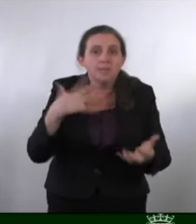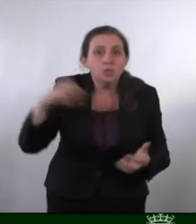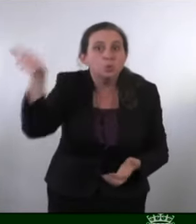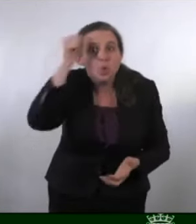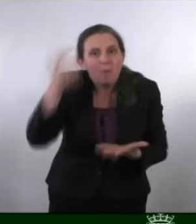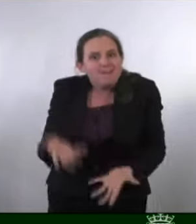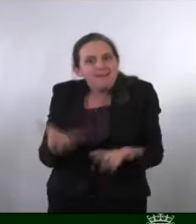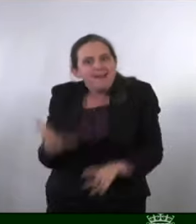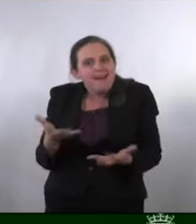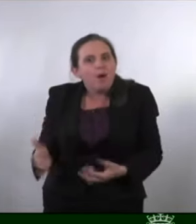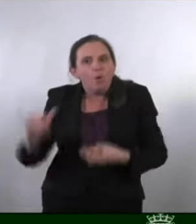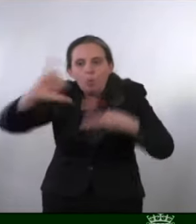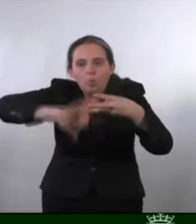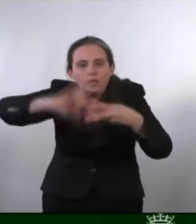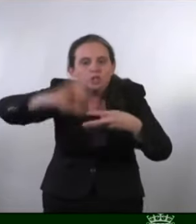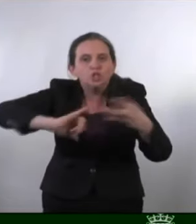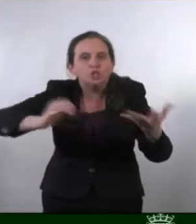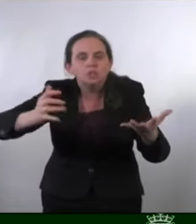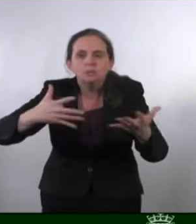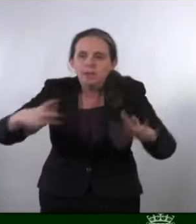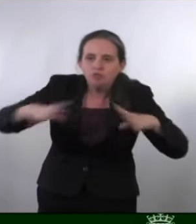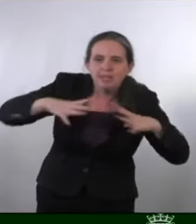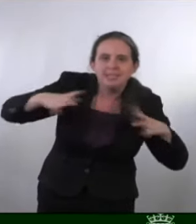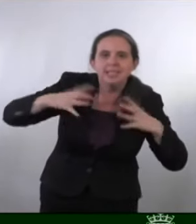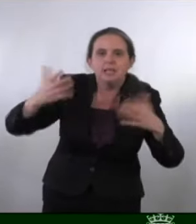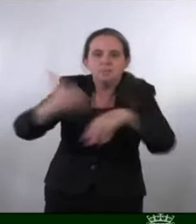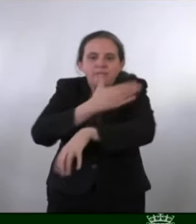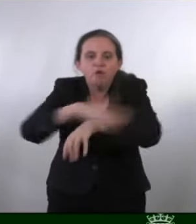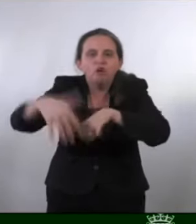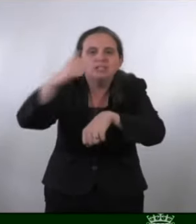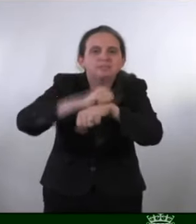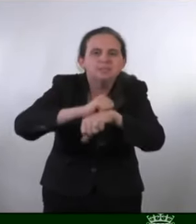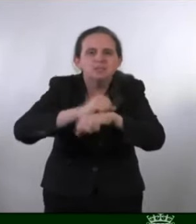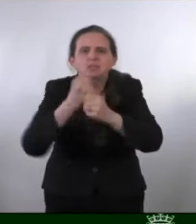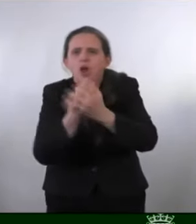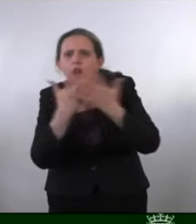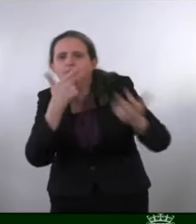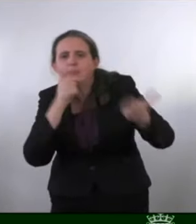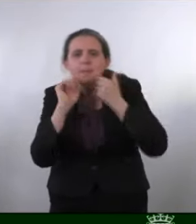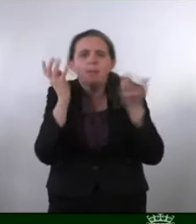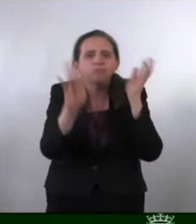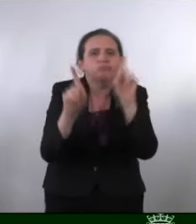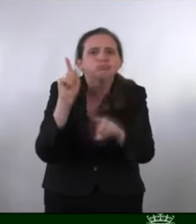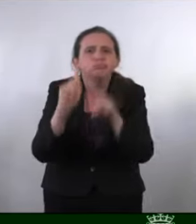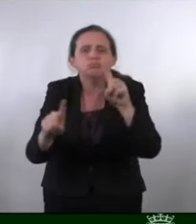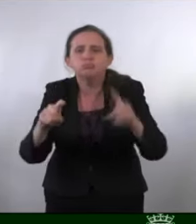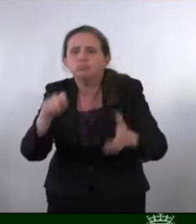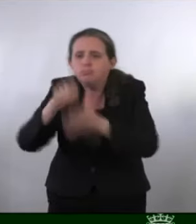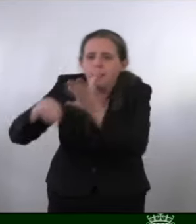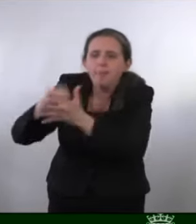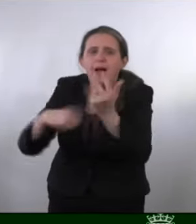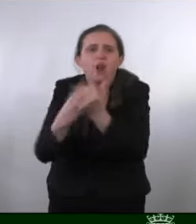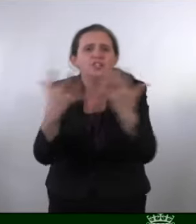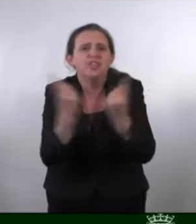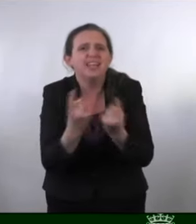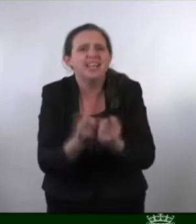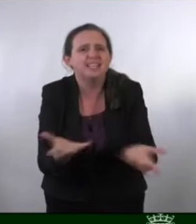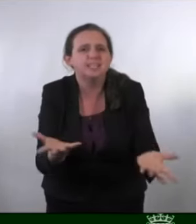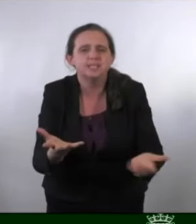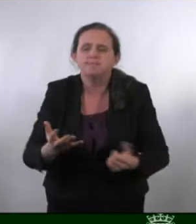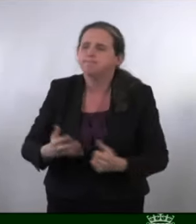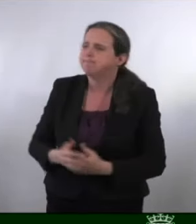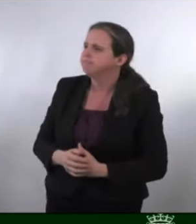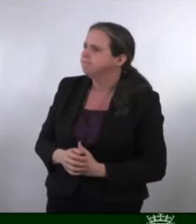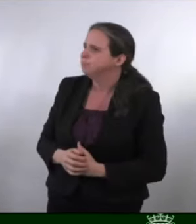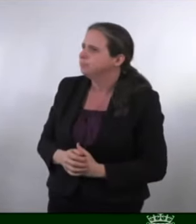Well, she makes a very important point, and it's appalling that pubs or any businesses have had to face the restrictions that they